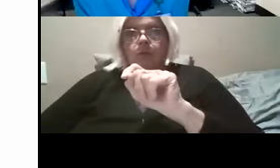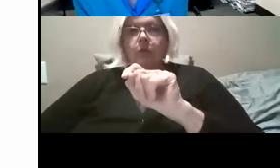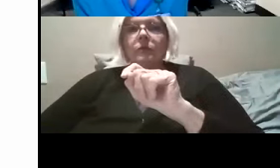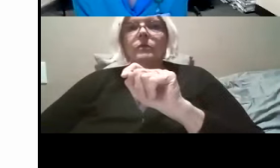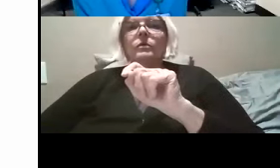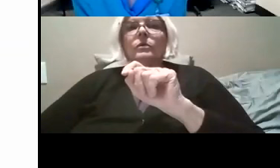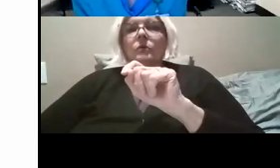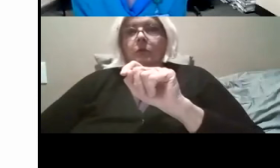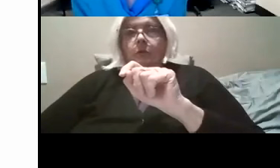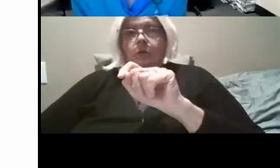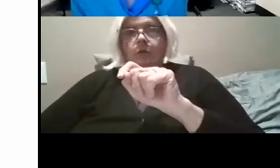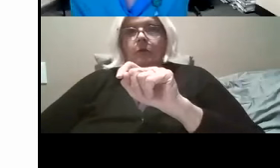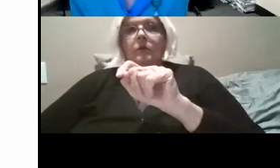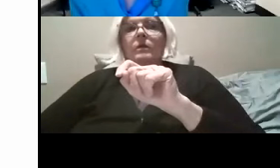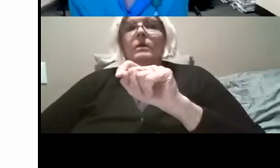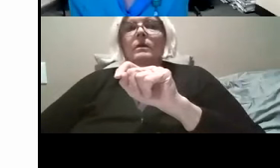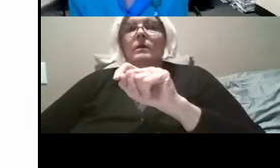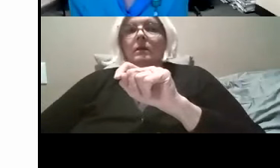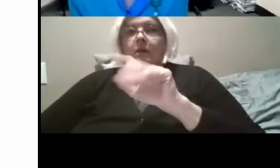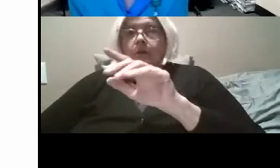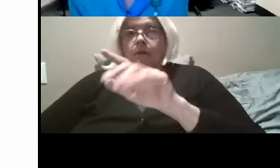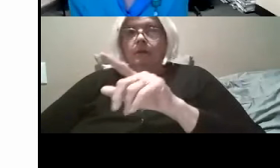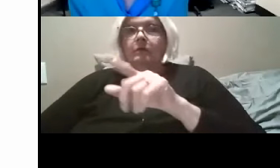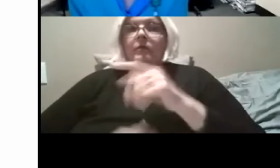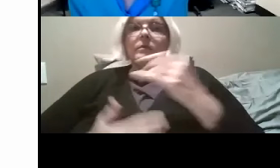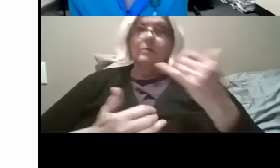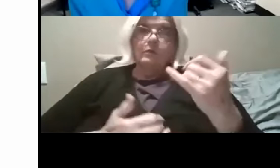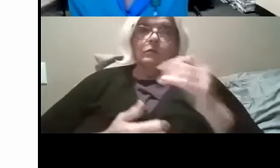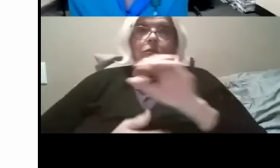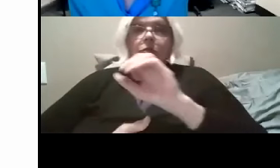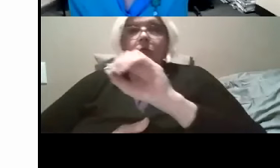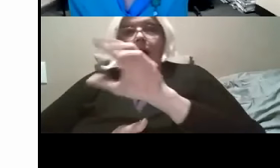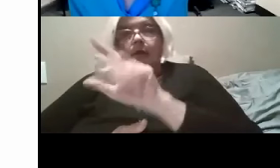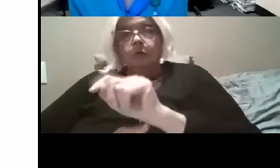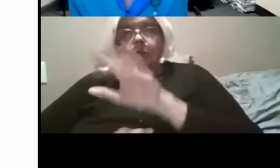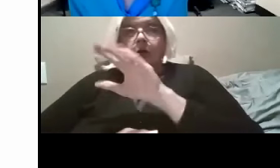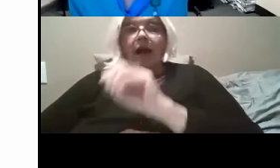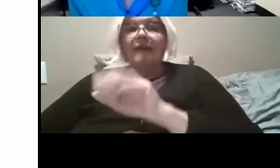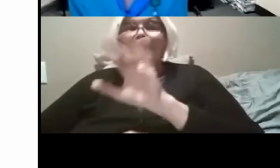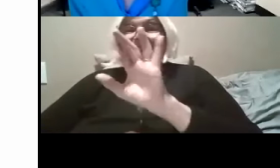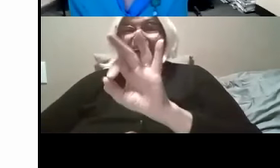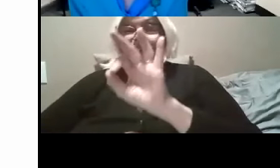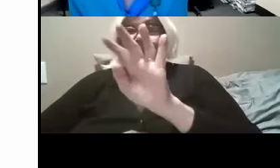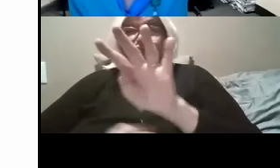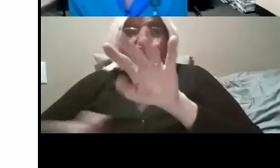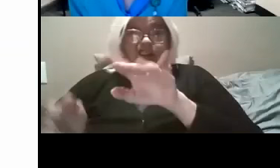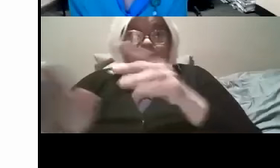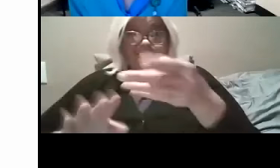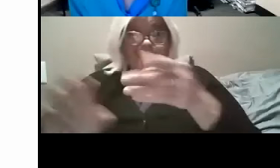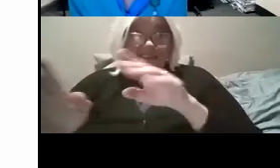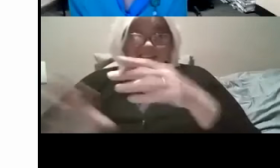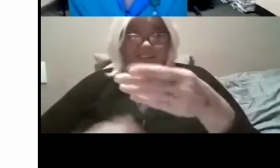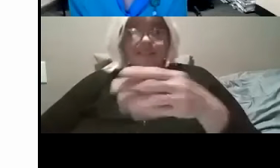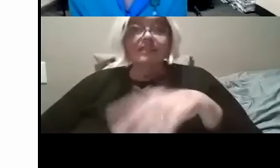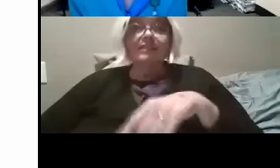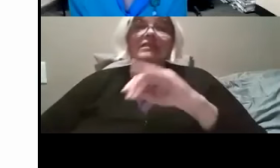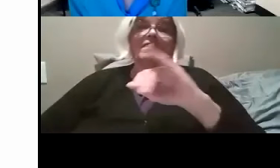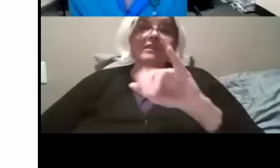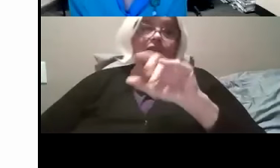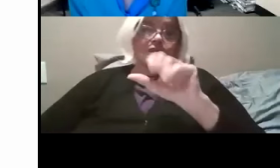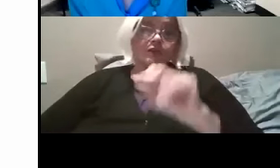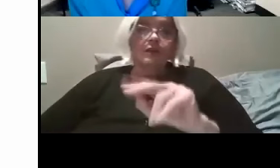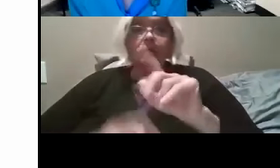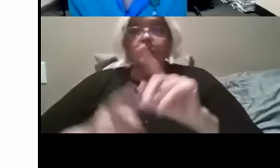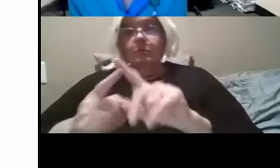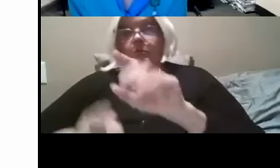die. And now we can say that we have a vaccine that is going to prevent against a cause of death